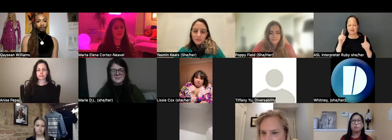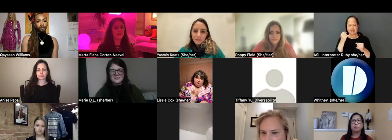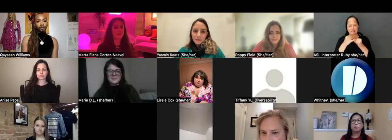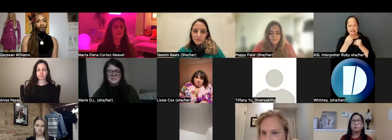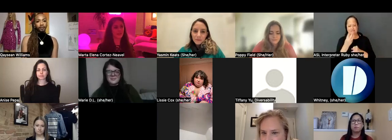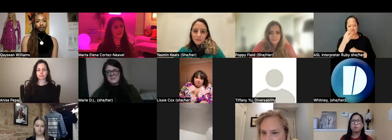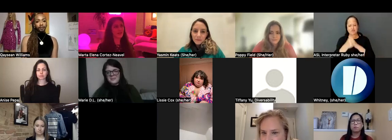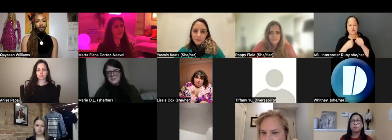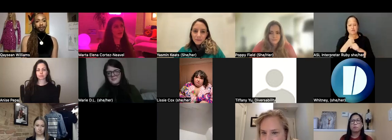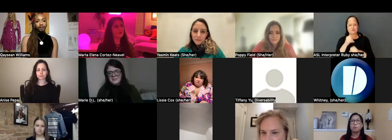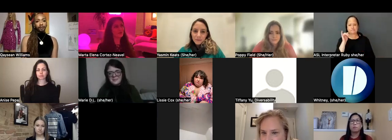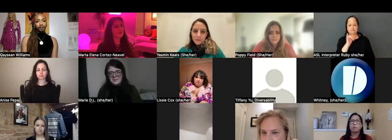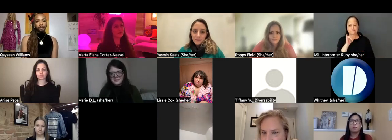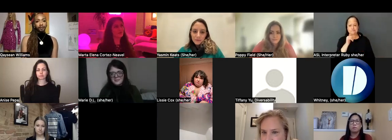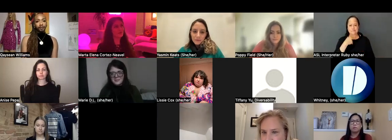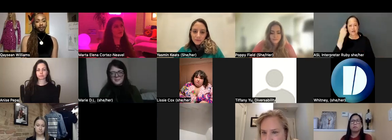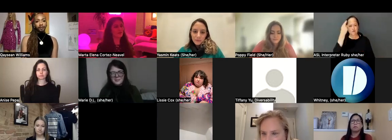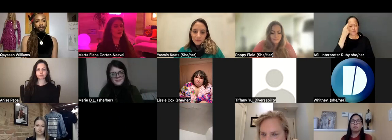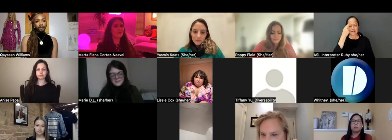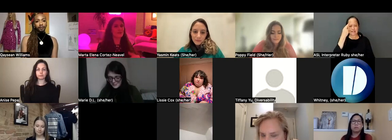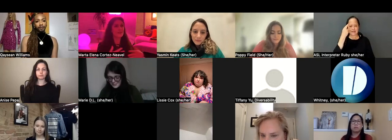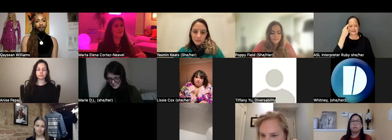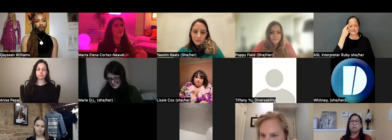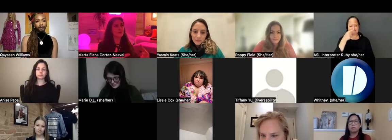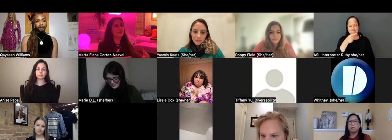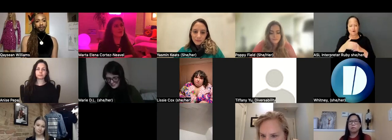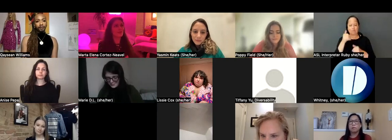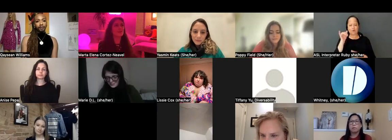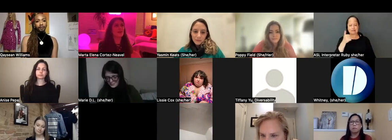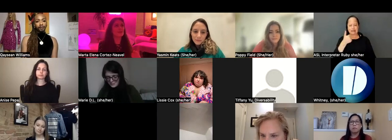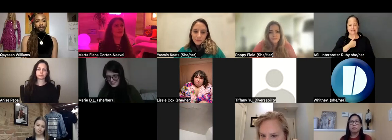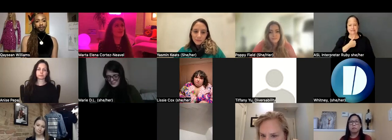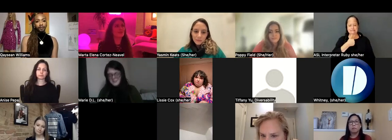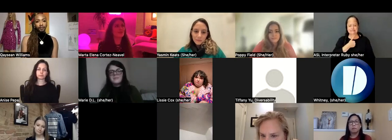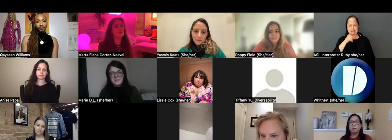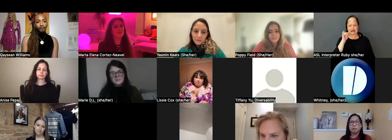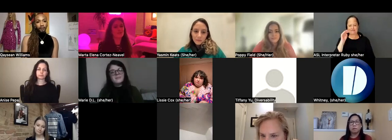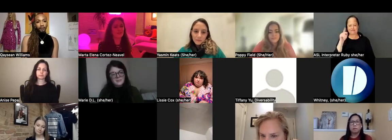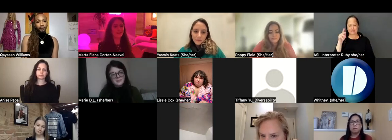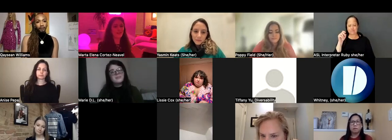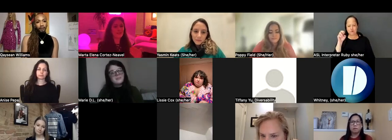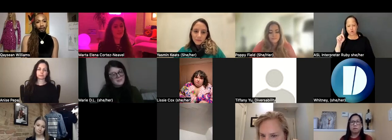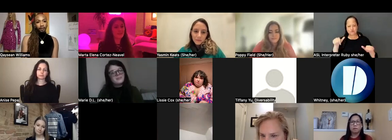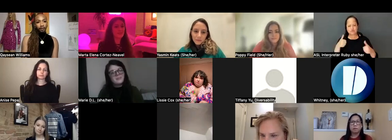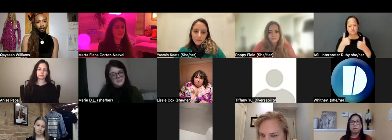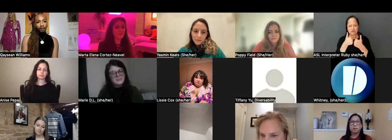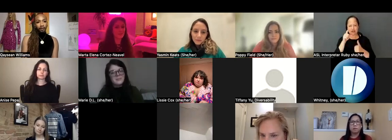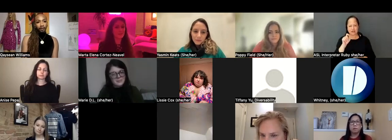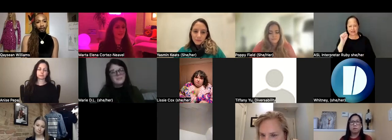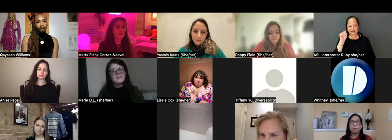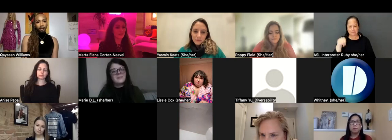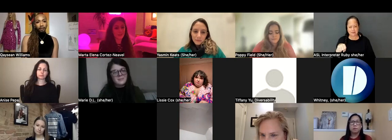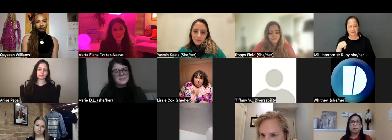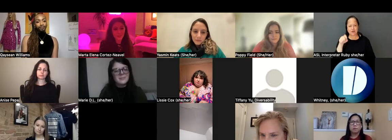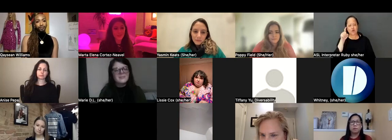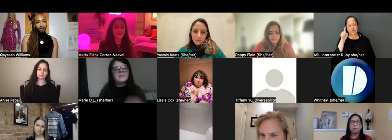like realized that like that was sort of this almost like self-imposed challenge I had to get over, which was just like, you need to do what's